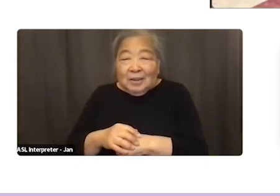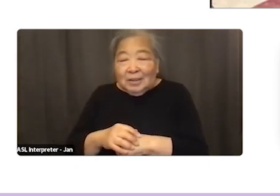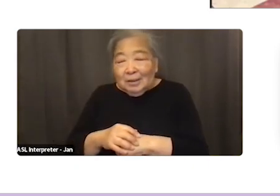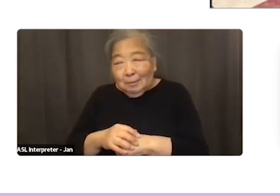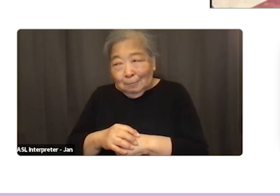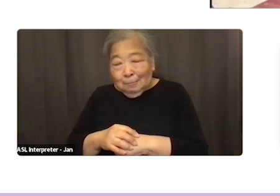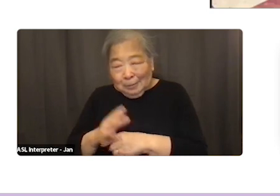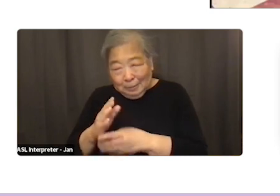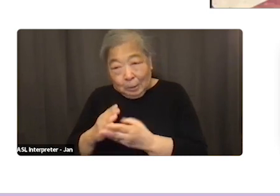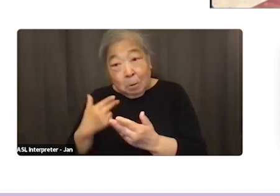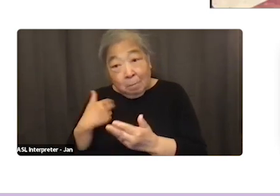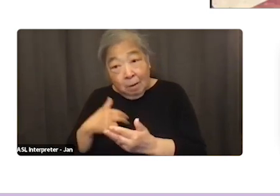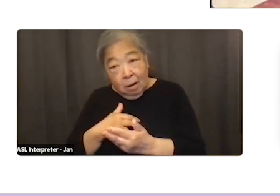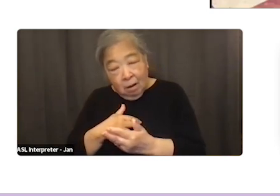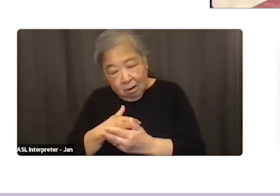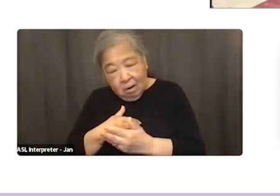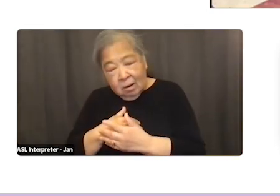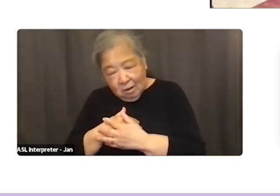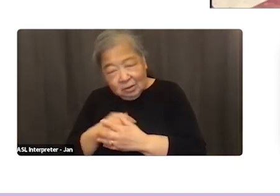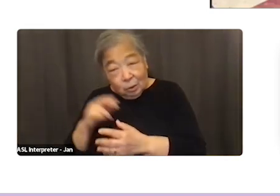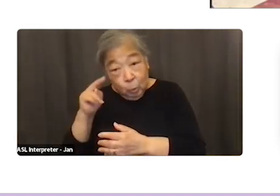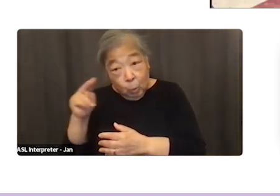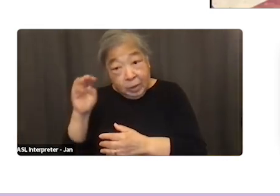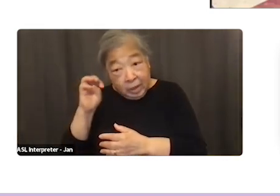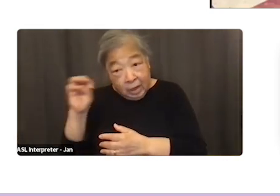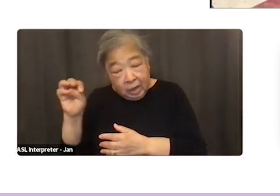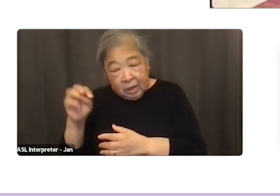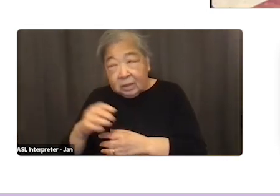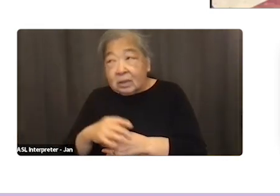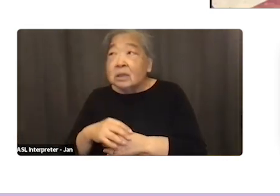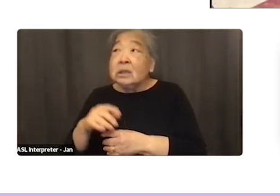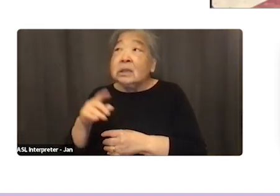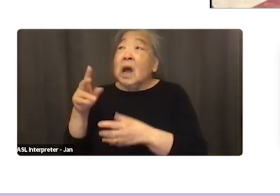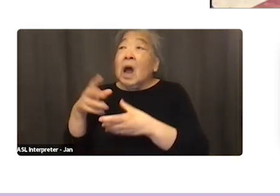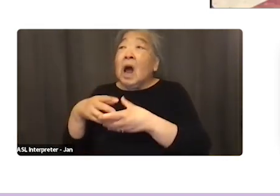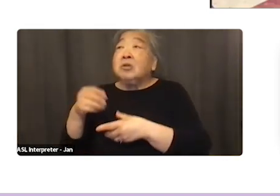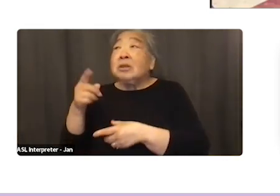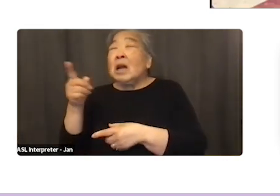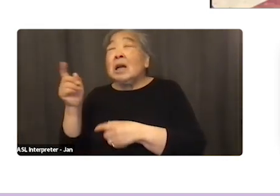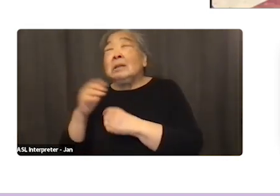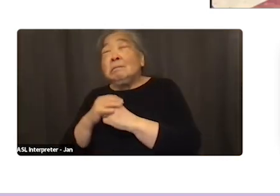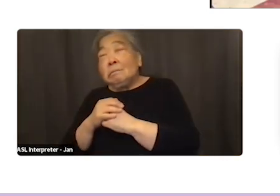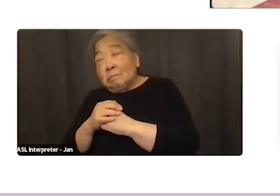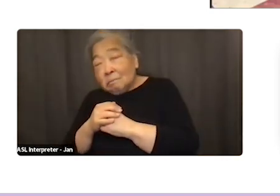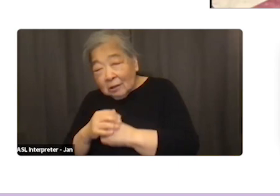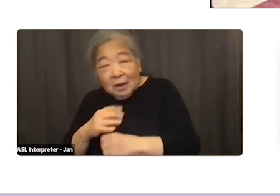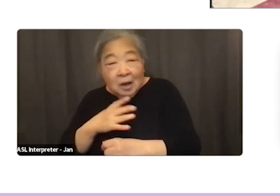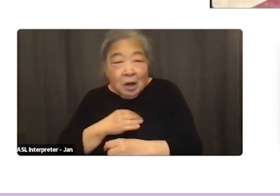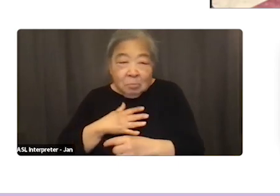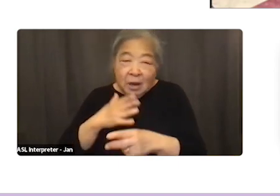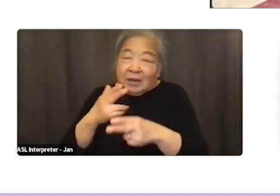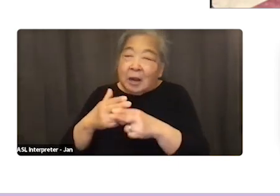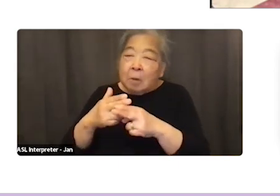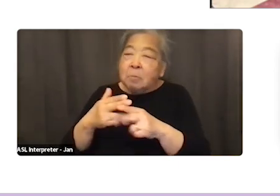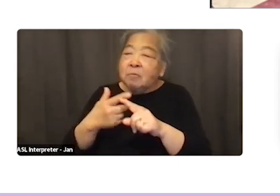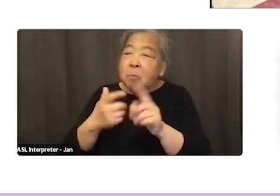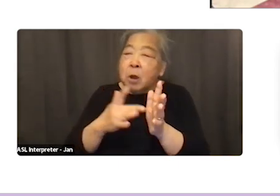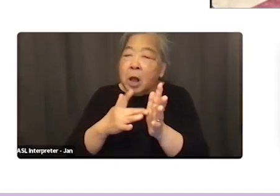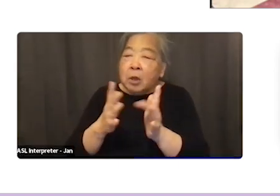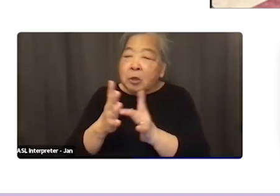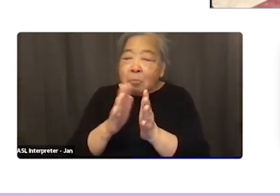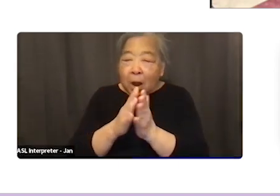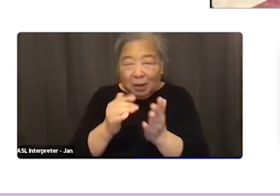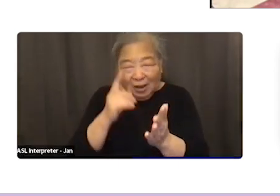right now, so look a brick out here in these streets. And my name is Syntyché. It's biblical, which I think is fucking